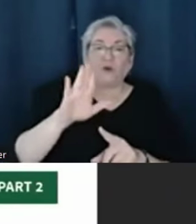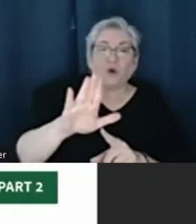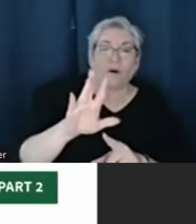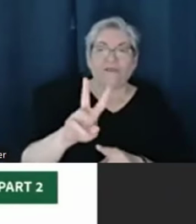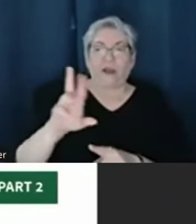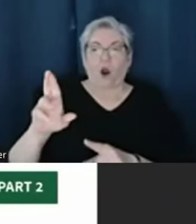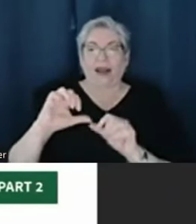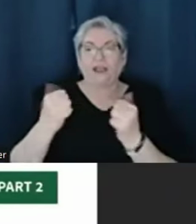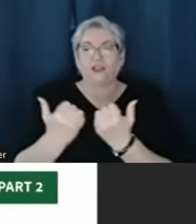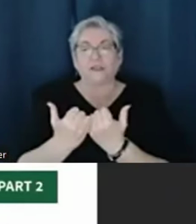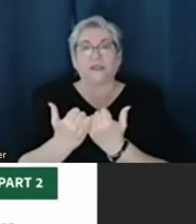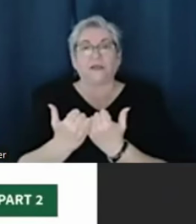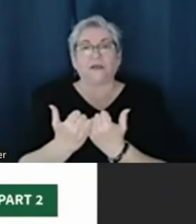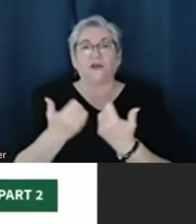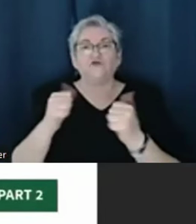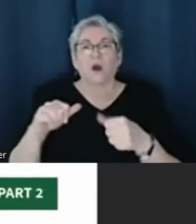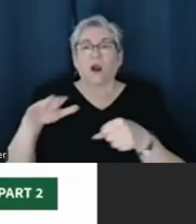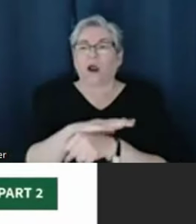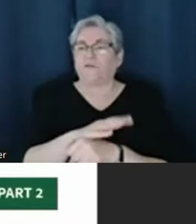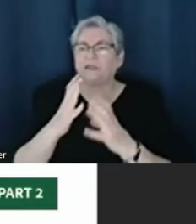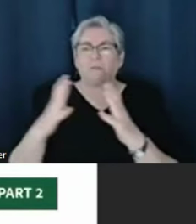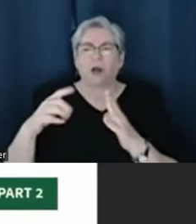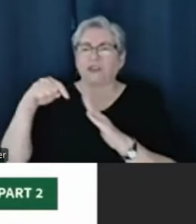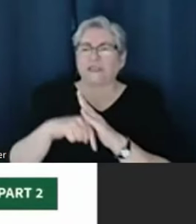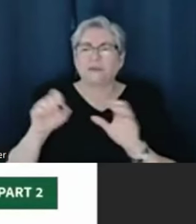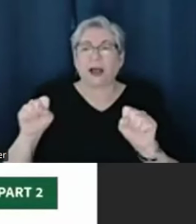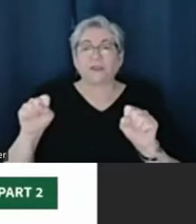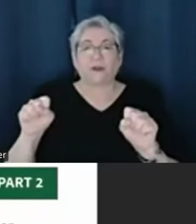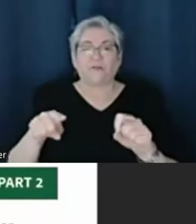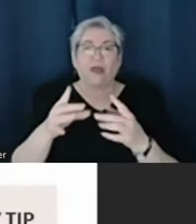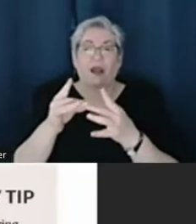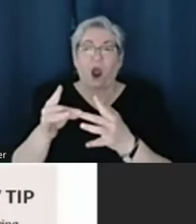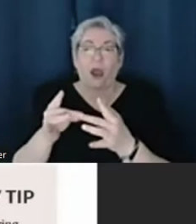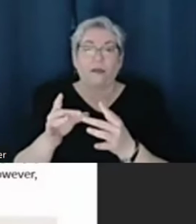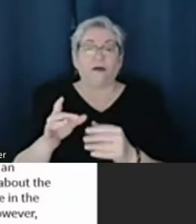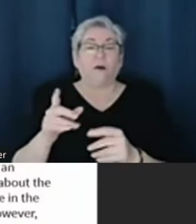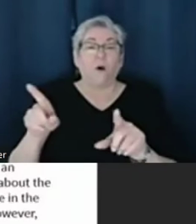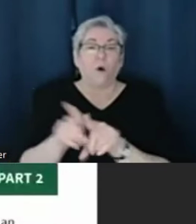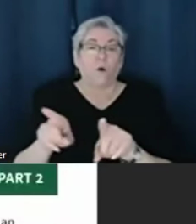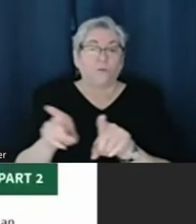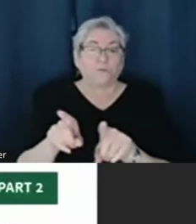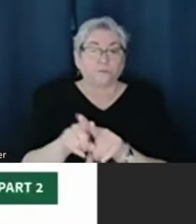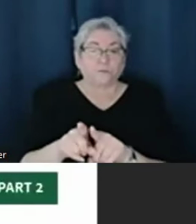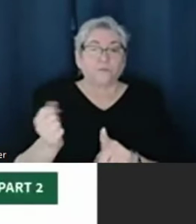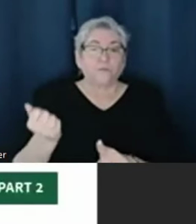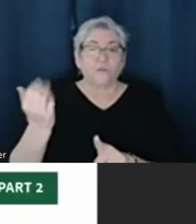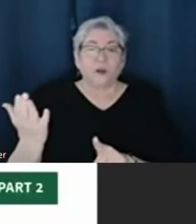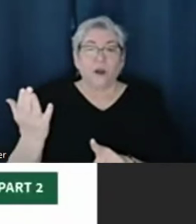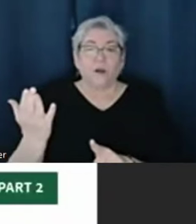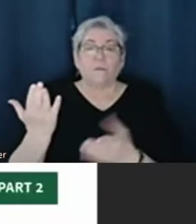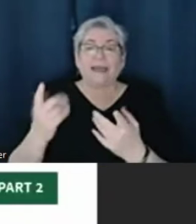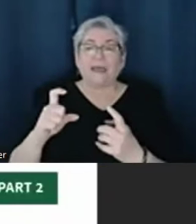We try to cover as much as we can in the guide, and we also suggest that you may need a little more